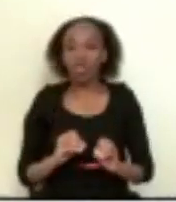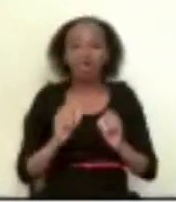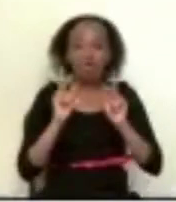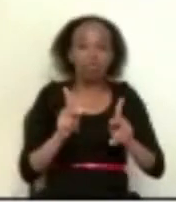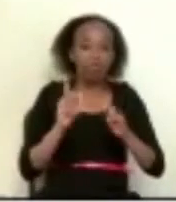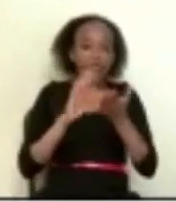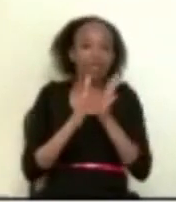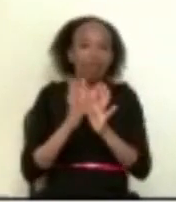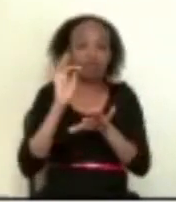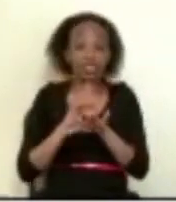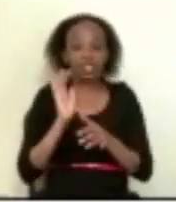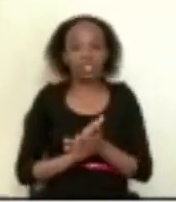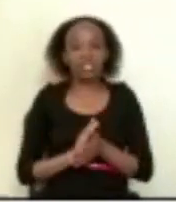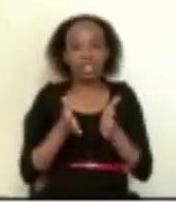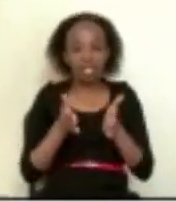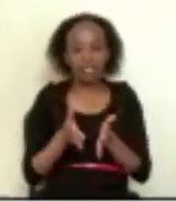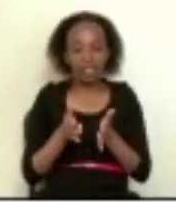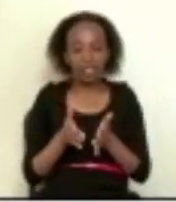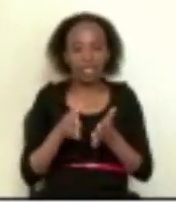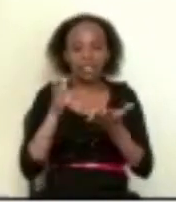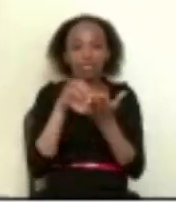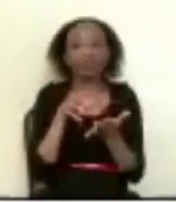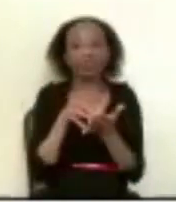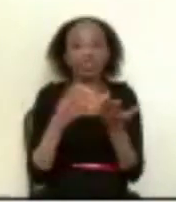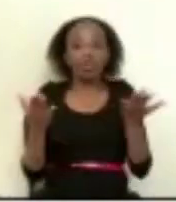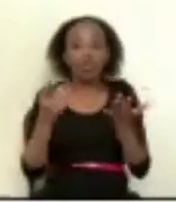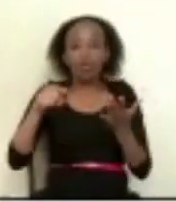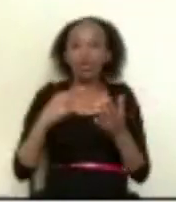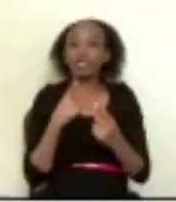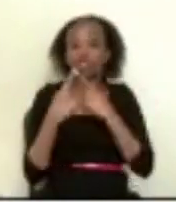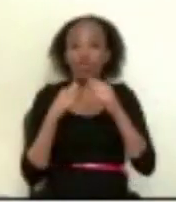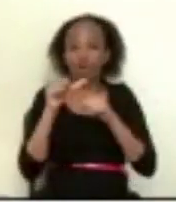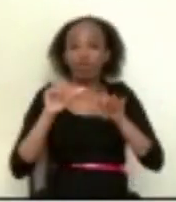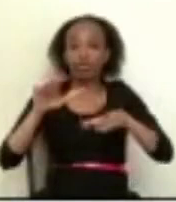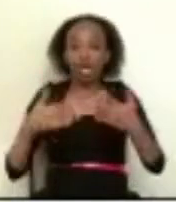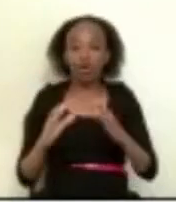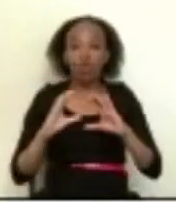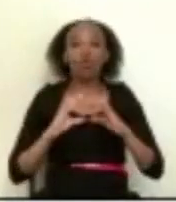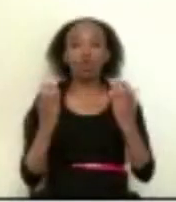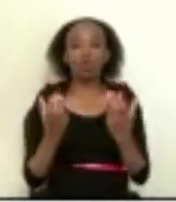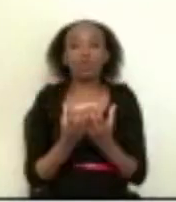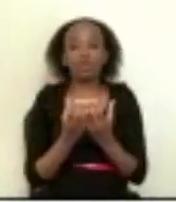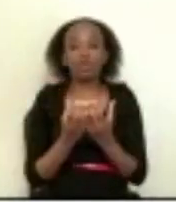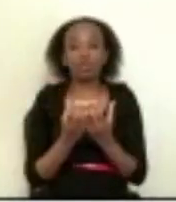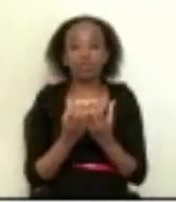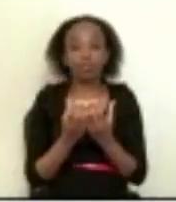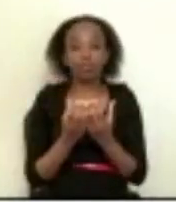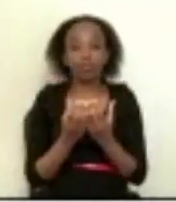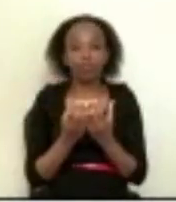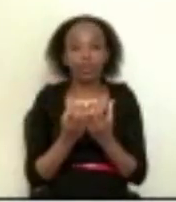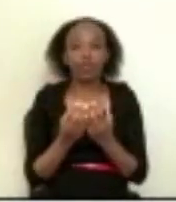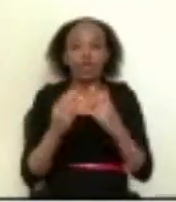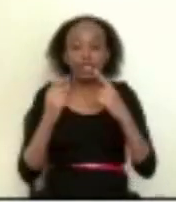are affected, right? So this is the context where we talk about how global